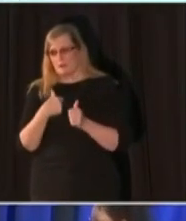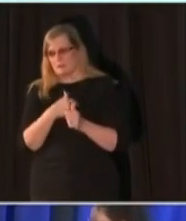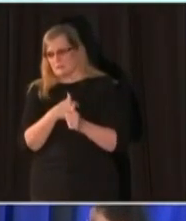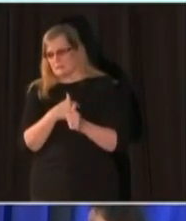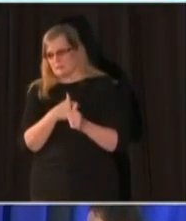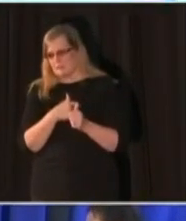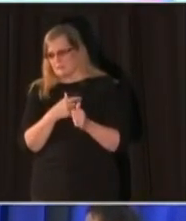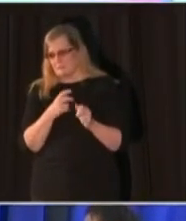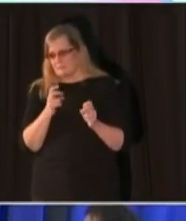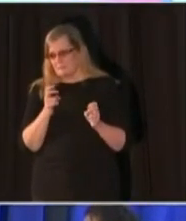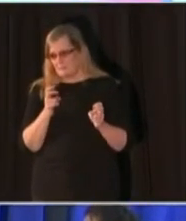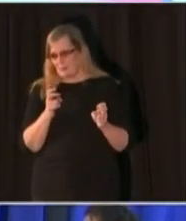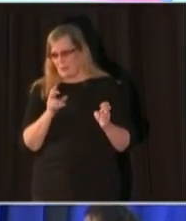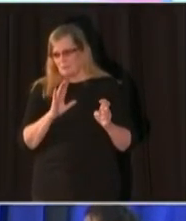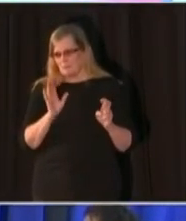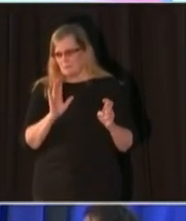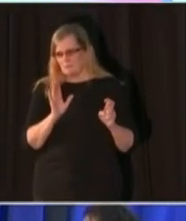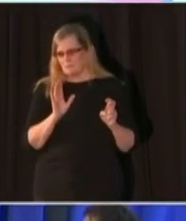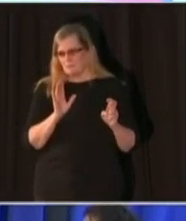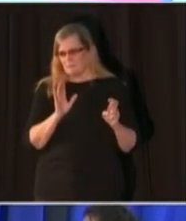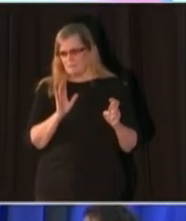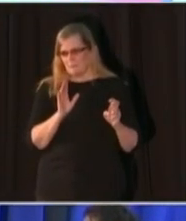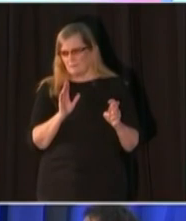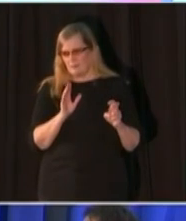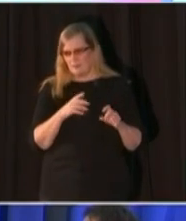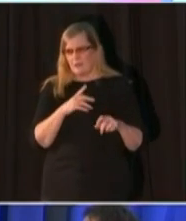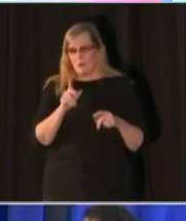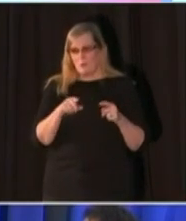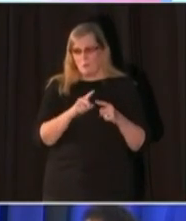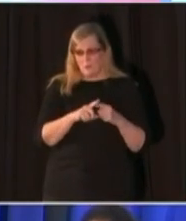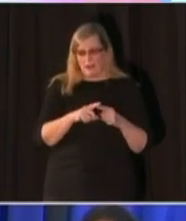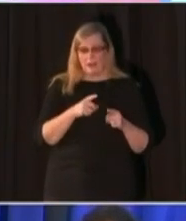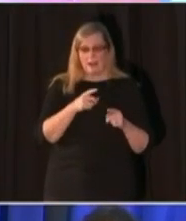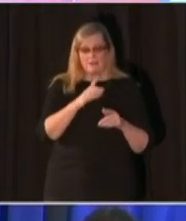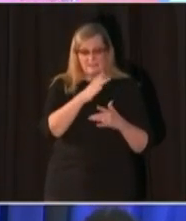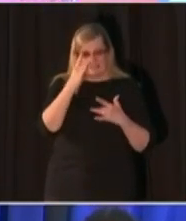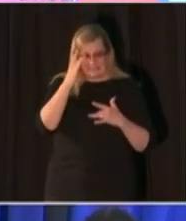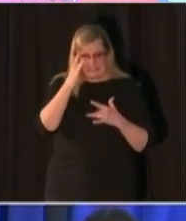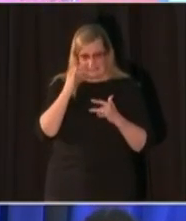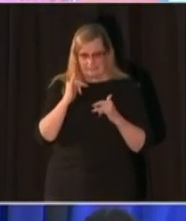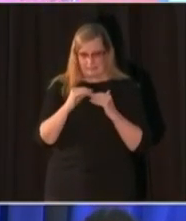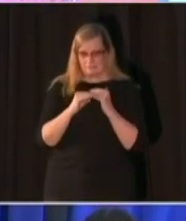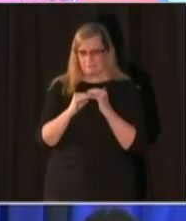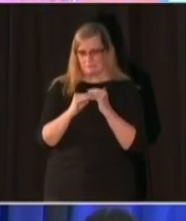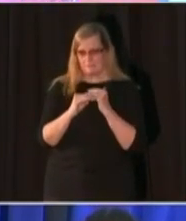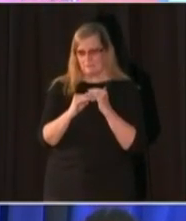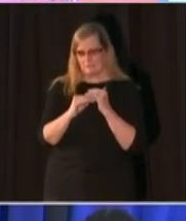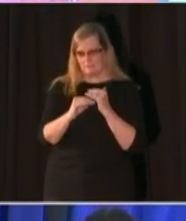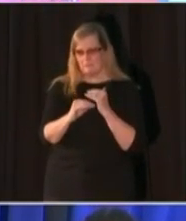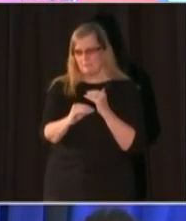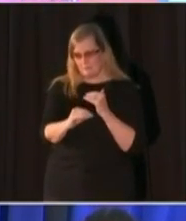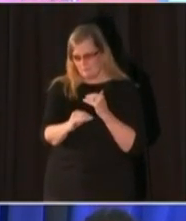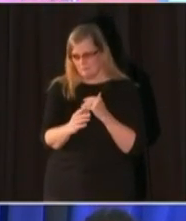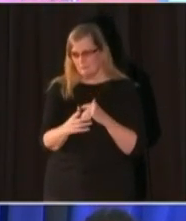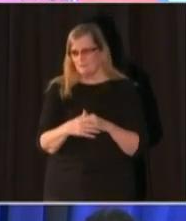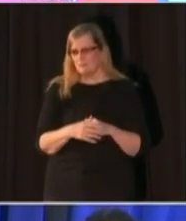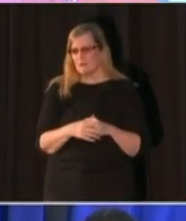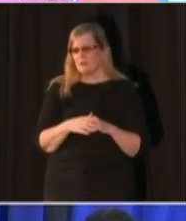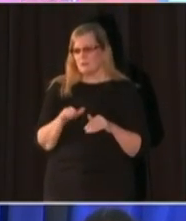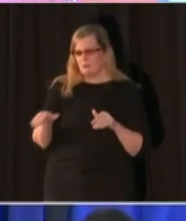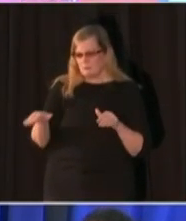neighbors. So let me finish by reminding people of how they can